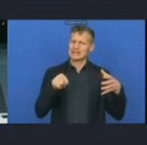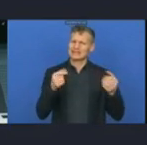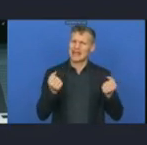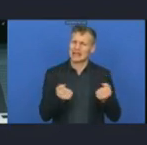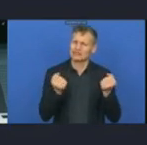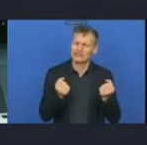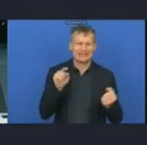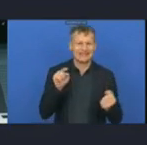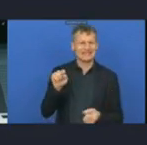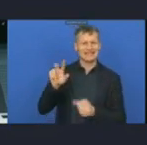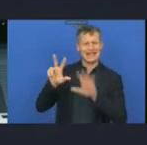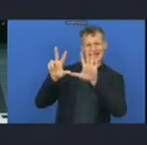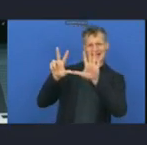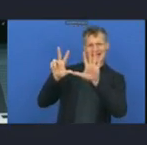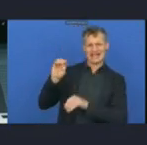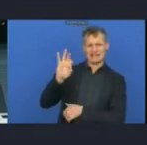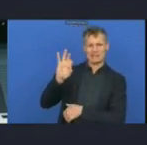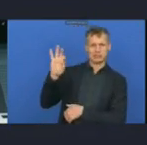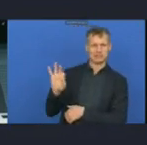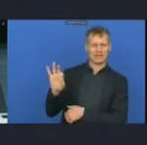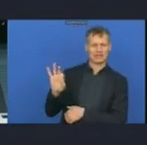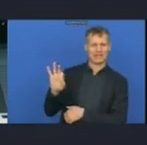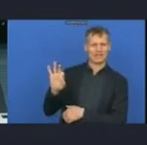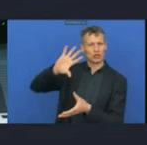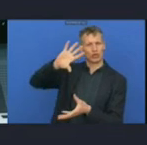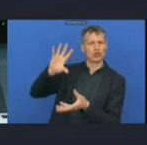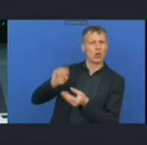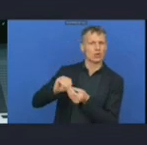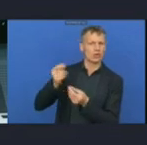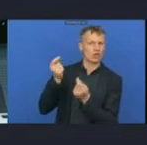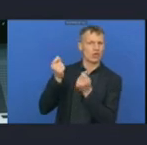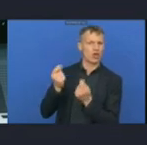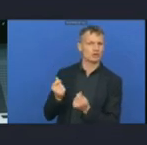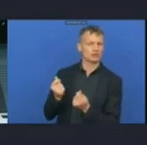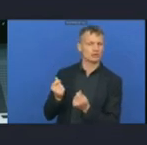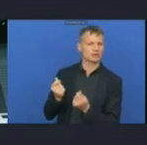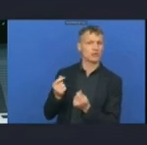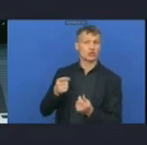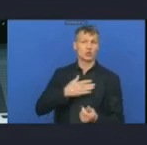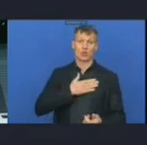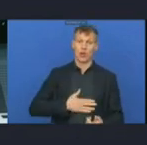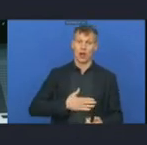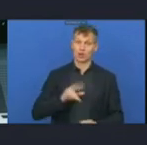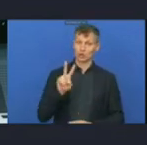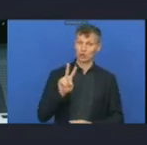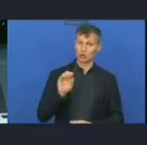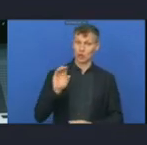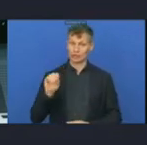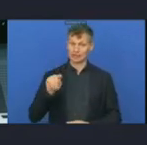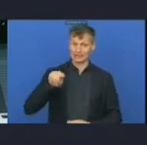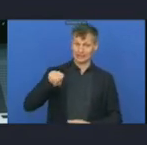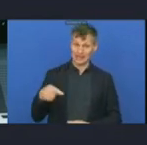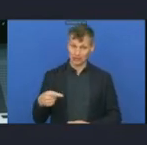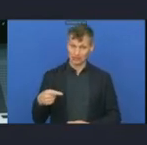80% of the total cost of a project. And so if you wish to have 200,000 euro applying for a capacity building